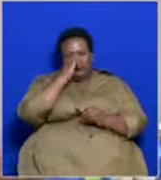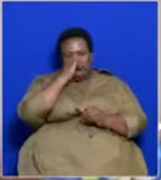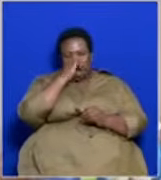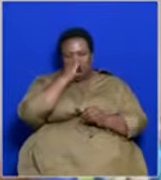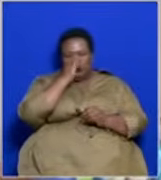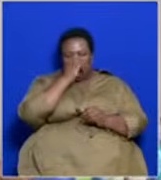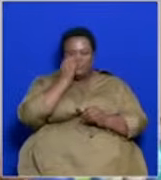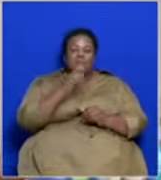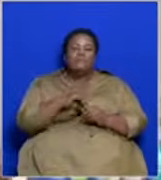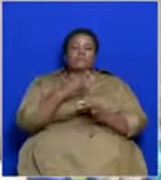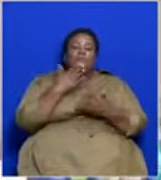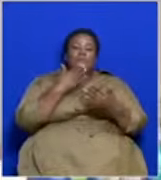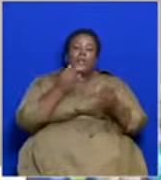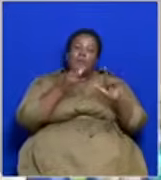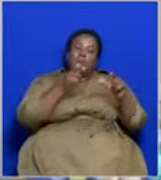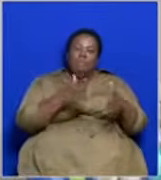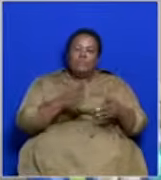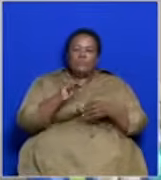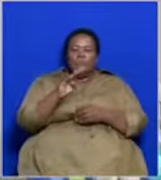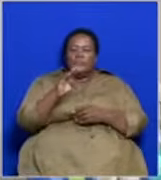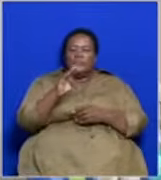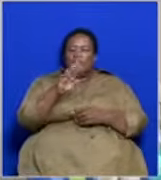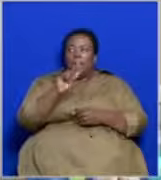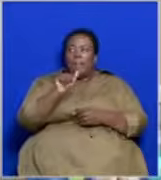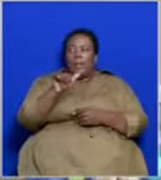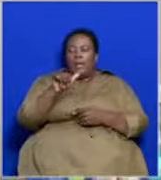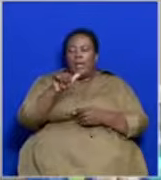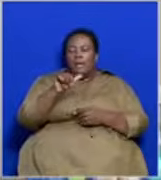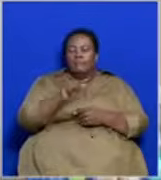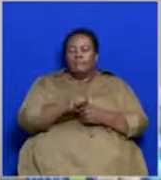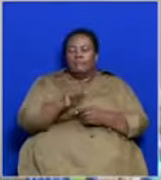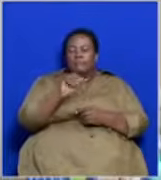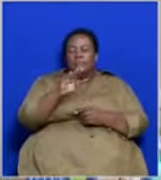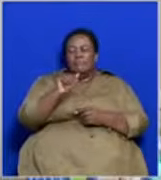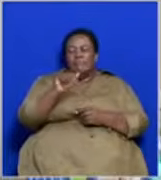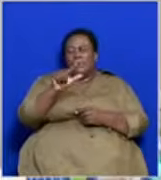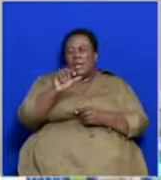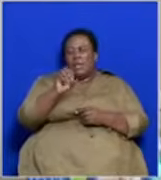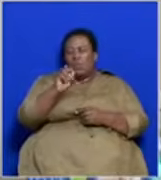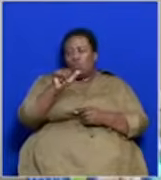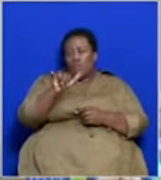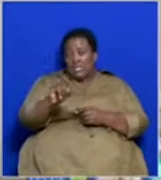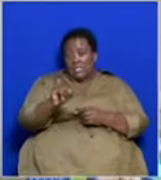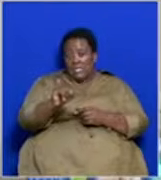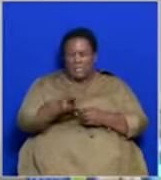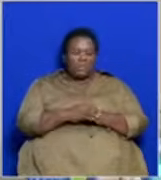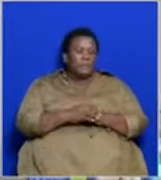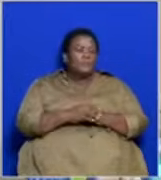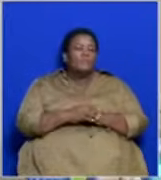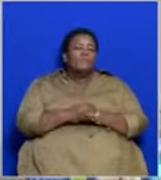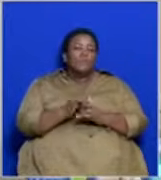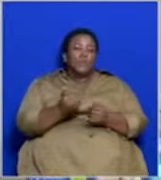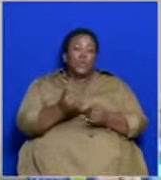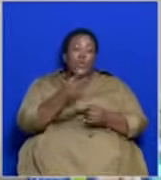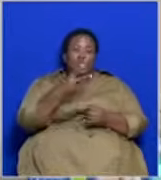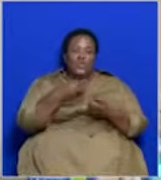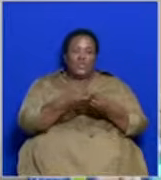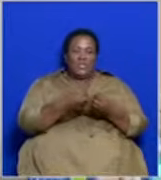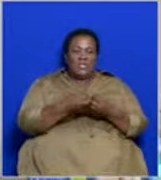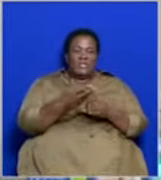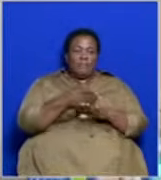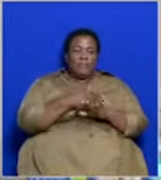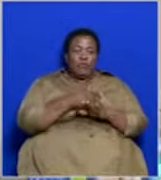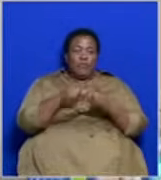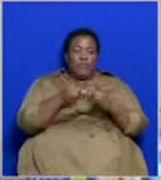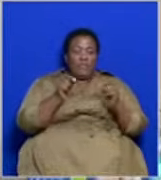Staying then with this matter, I just want to deal with two things before we finish here. Please